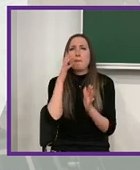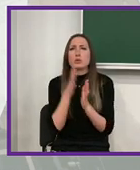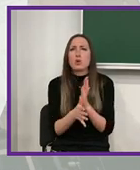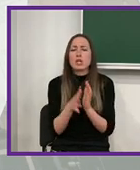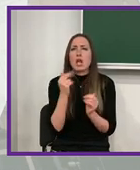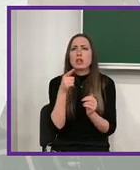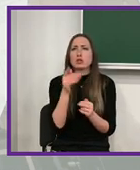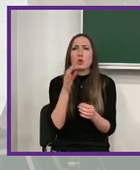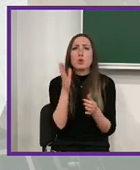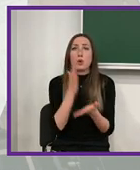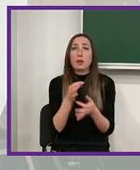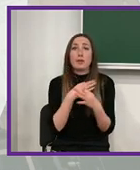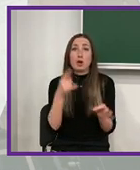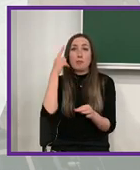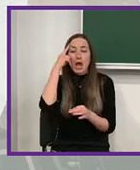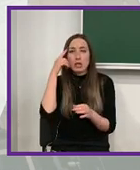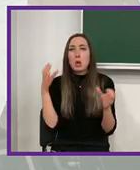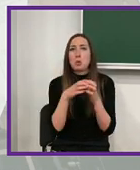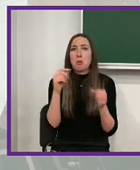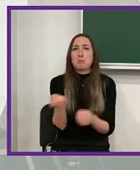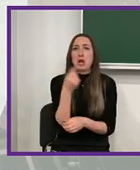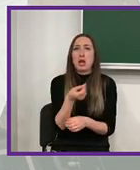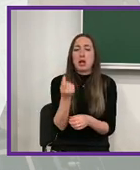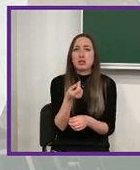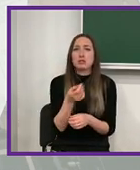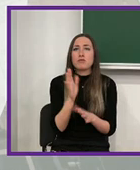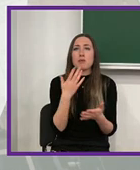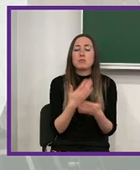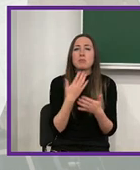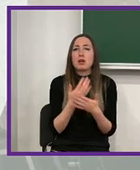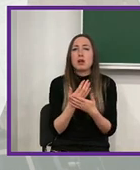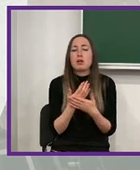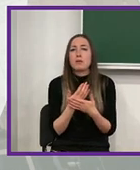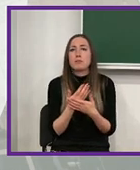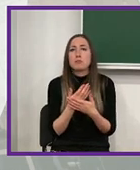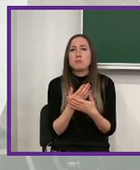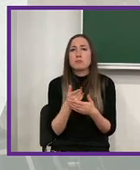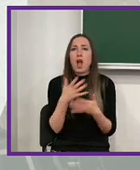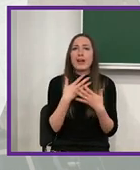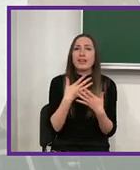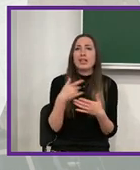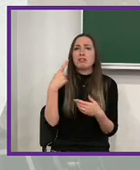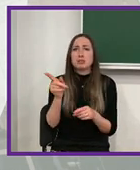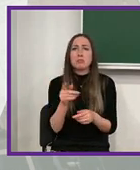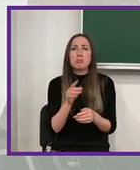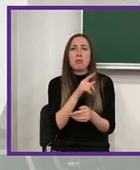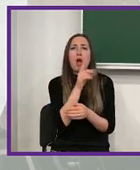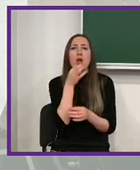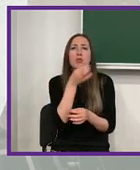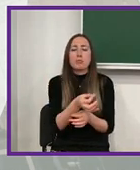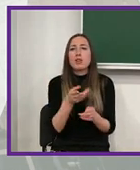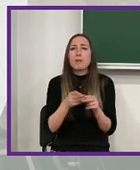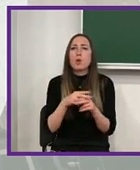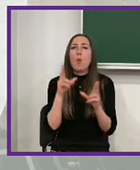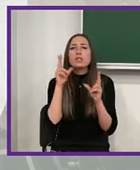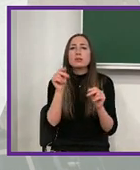responses. To build, building trust takes time. And one of the things that we are always warning, I mean, that's